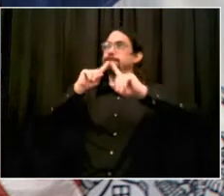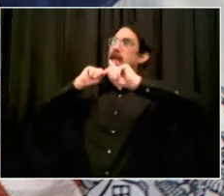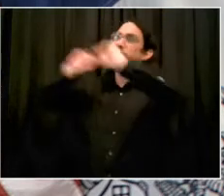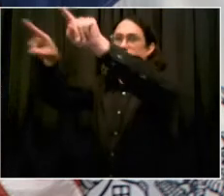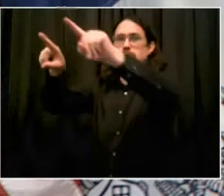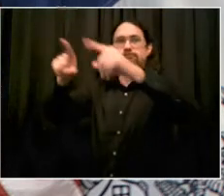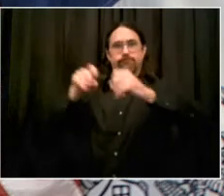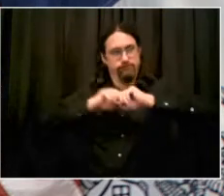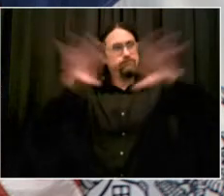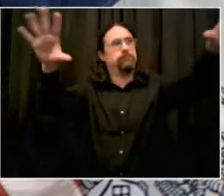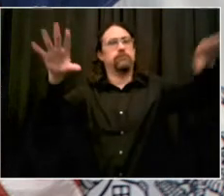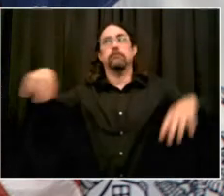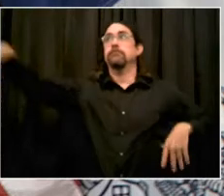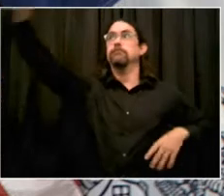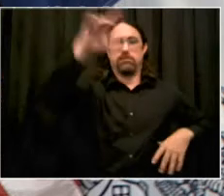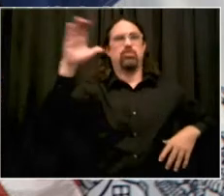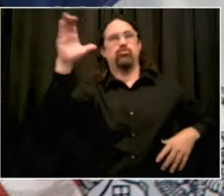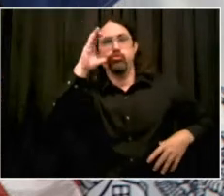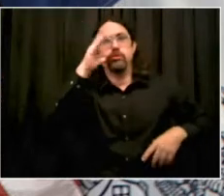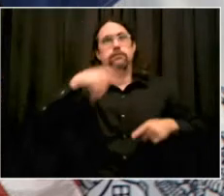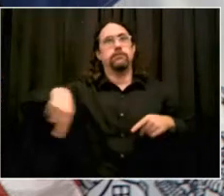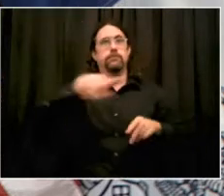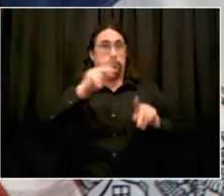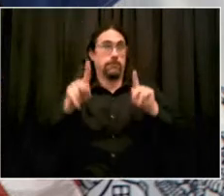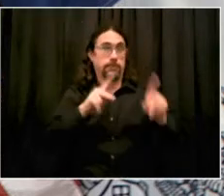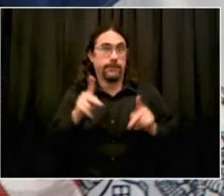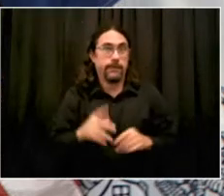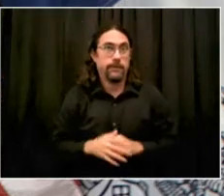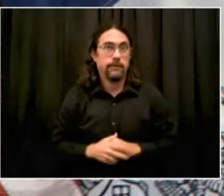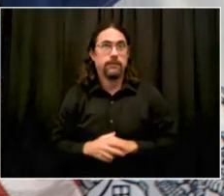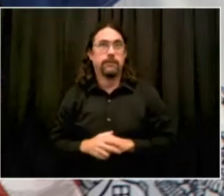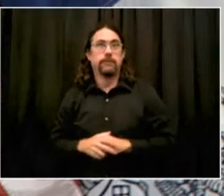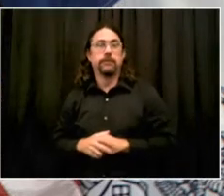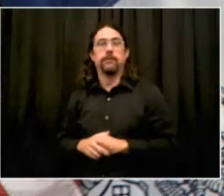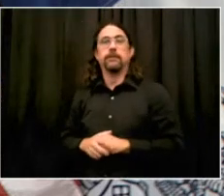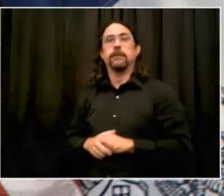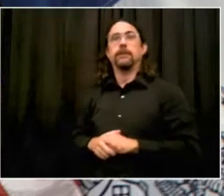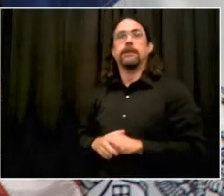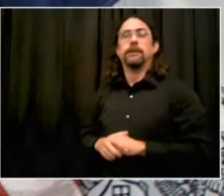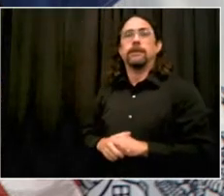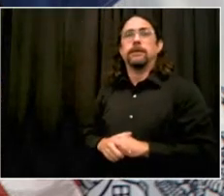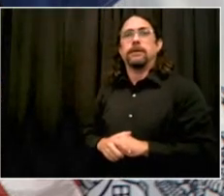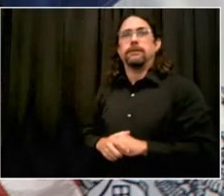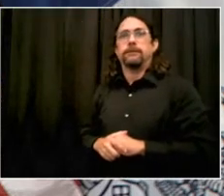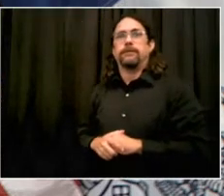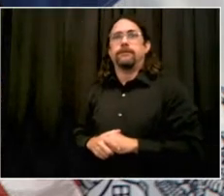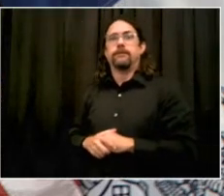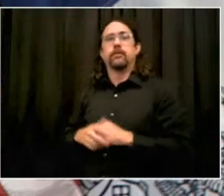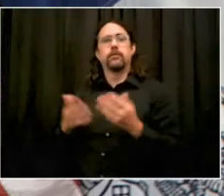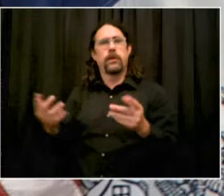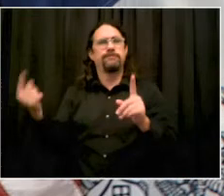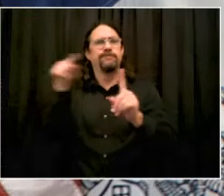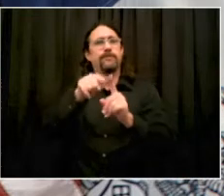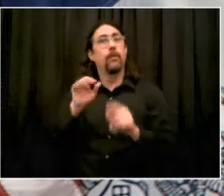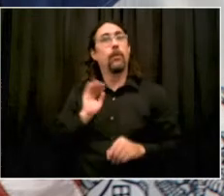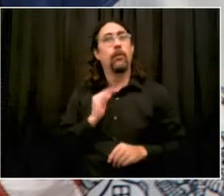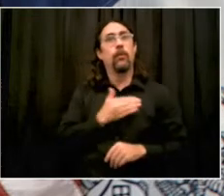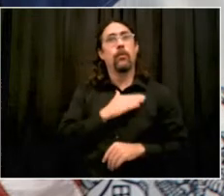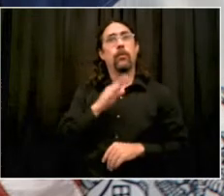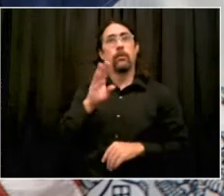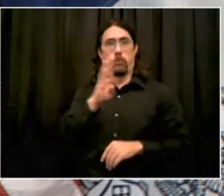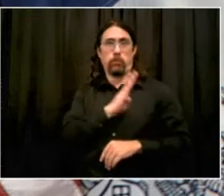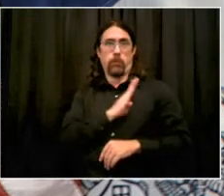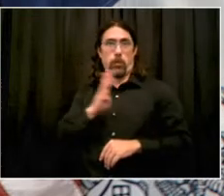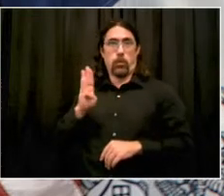not believe this mistake by the Board of Elections will dissuade people from voting or cause them to